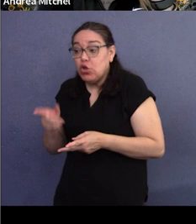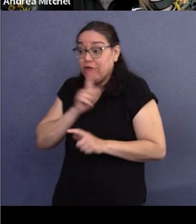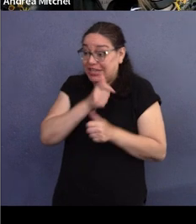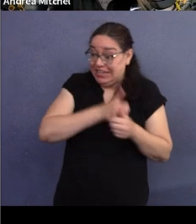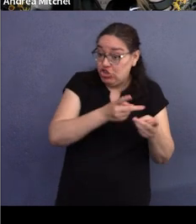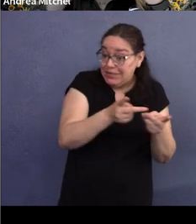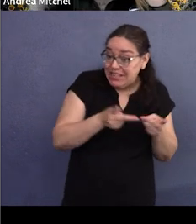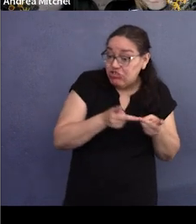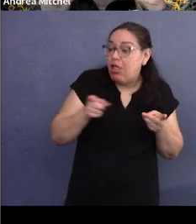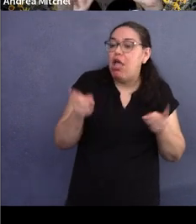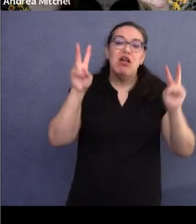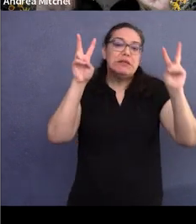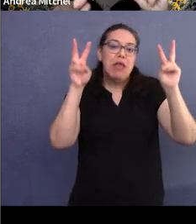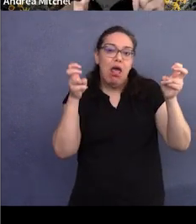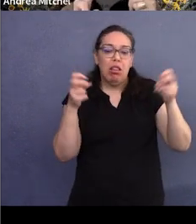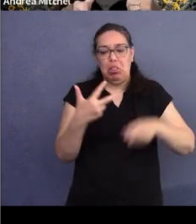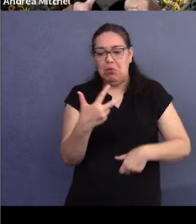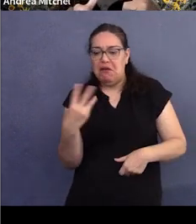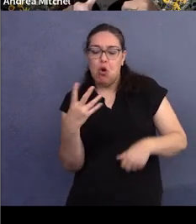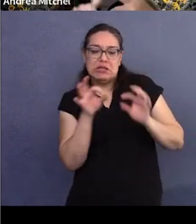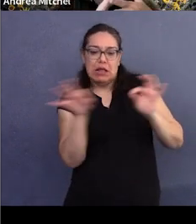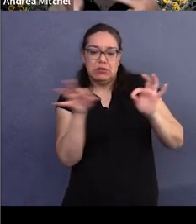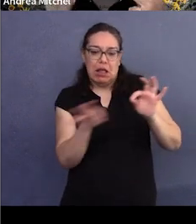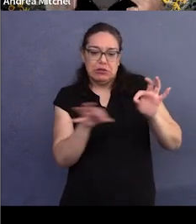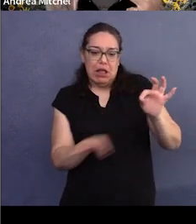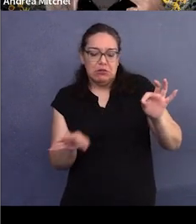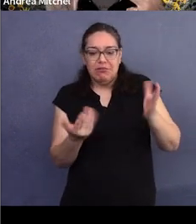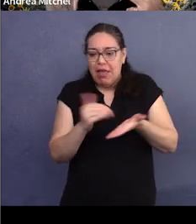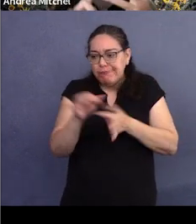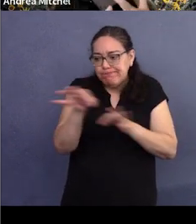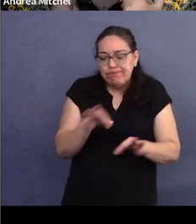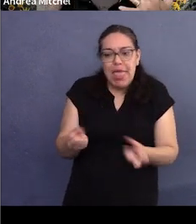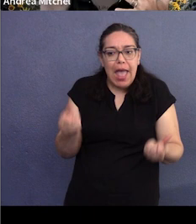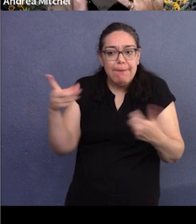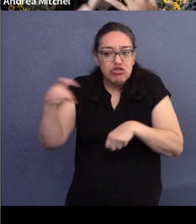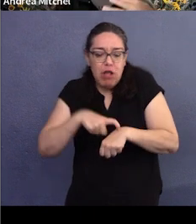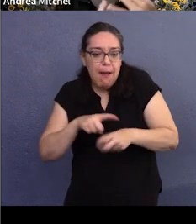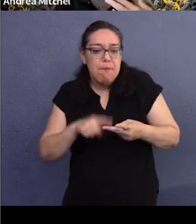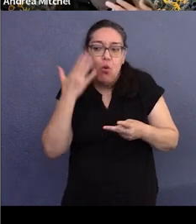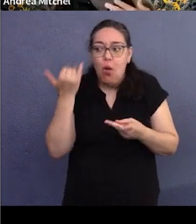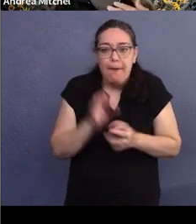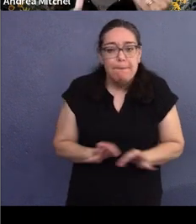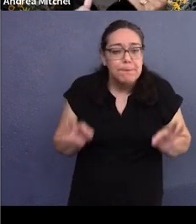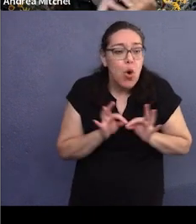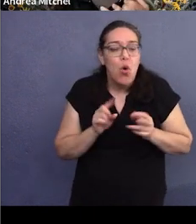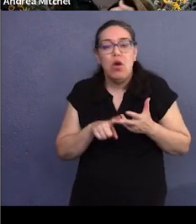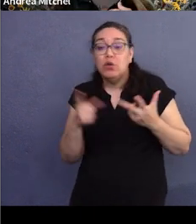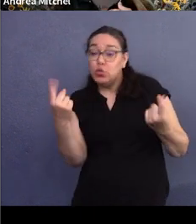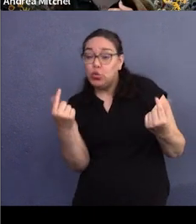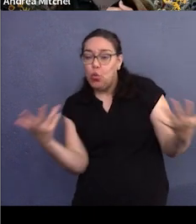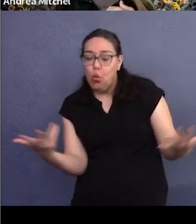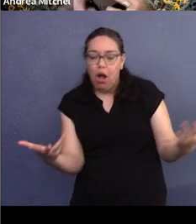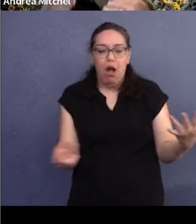position, 3 or 4 sentences describing, again, how much time, why is it important, what are they going to be doing, and